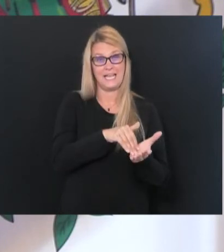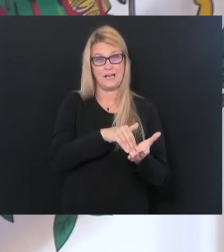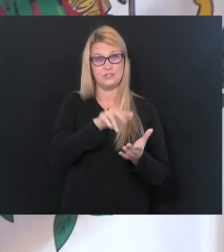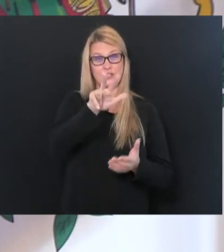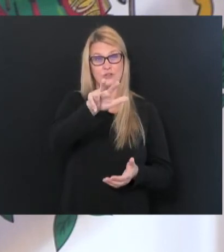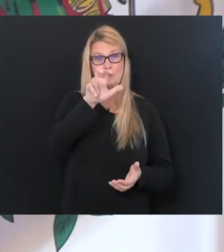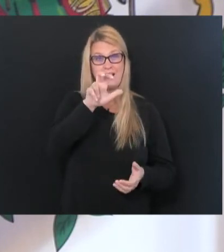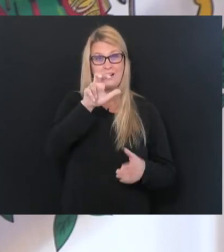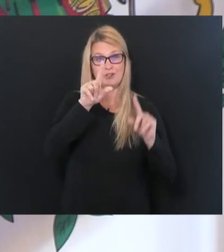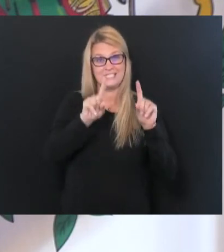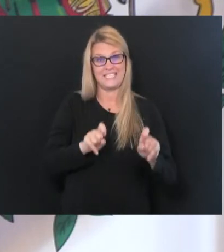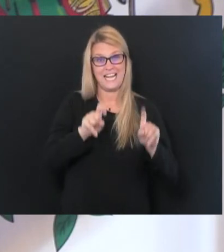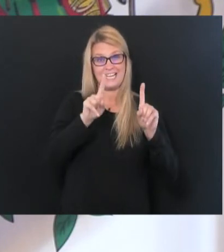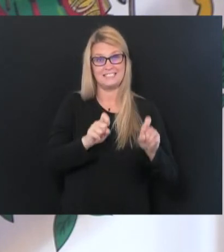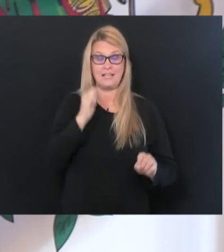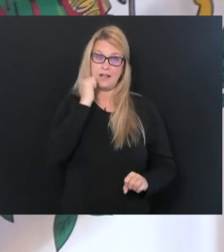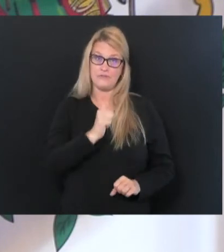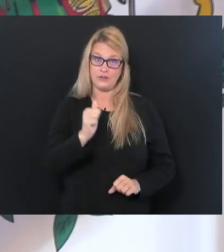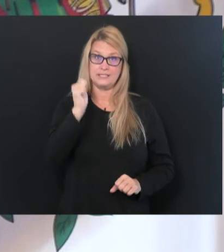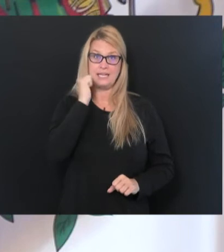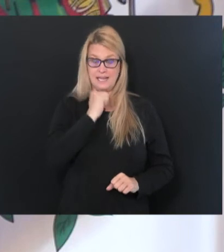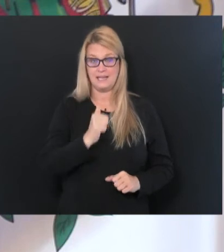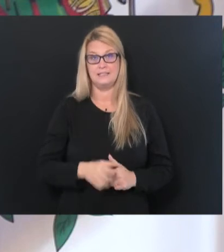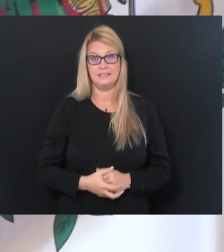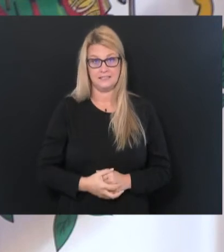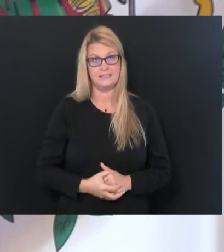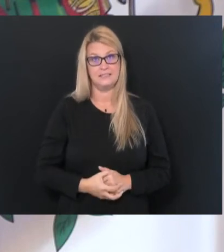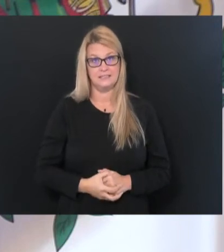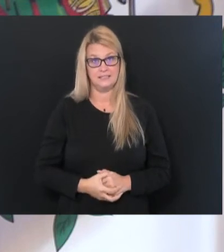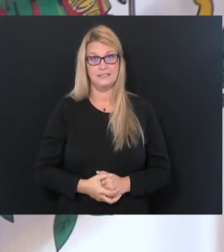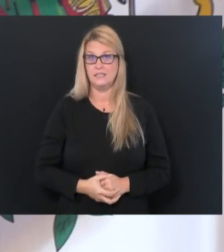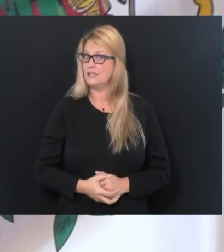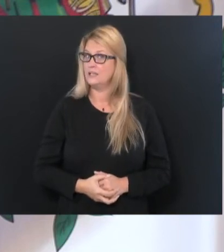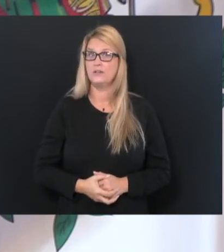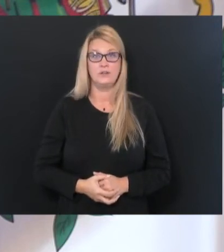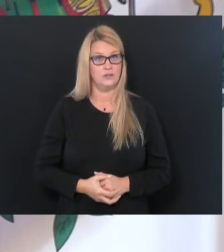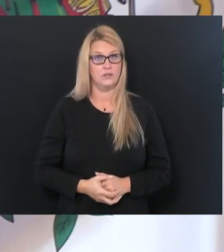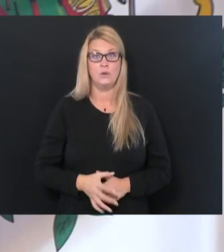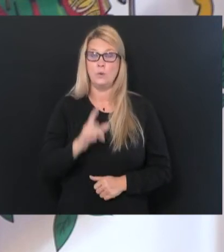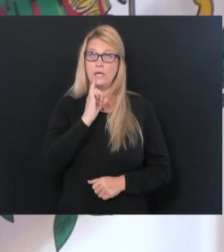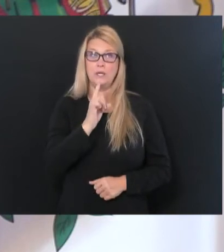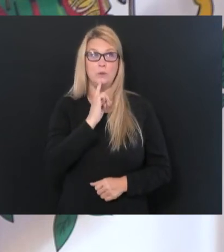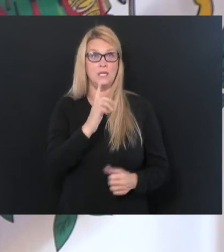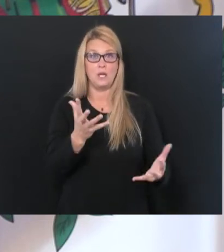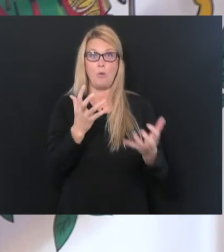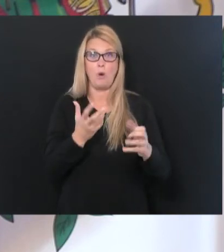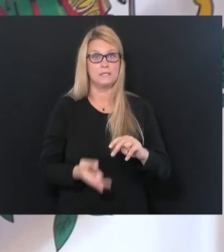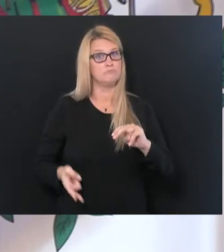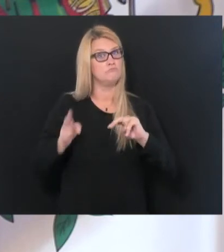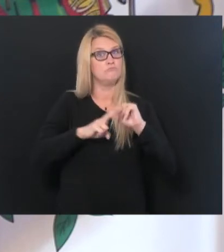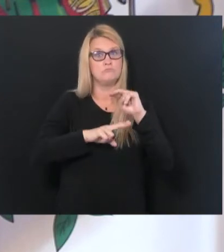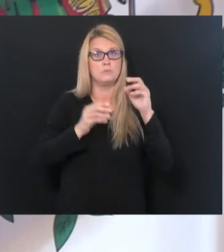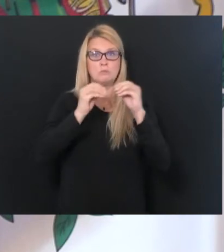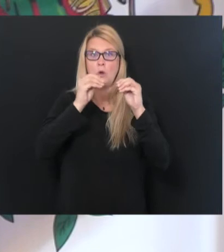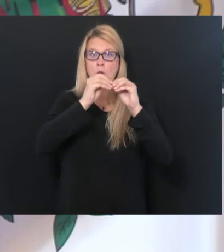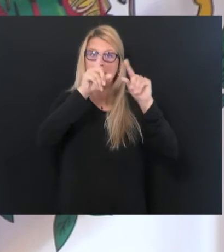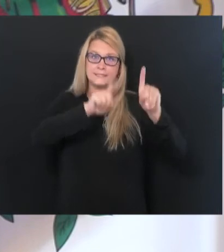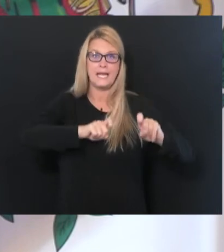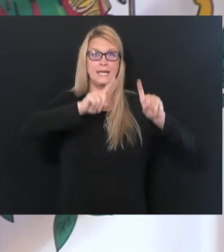13,300 tests that we're doing a day. You know, we really had high hopes that if we tested more